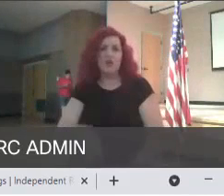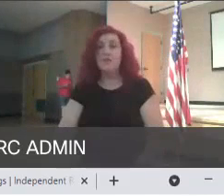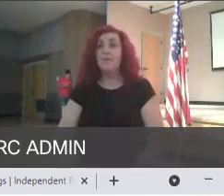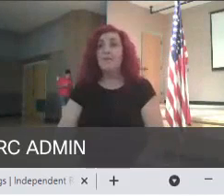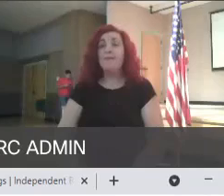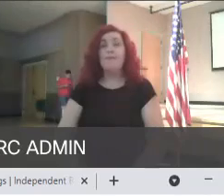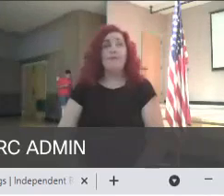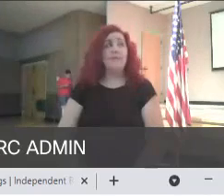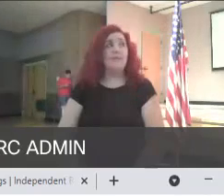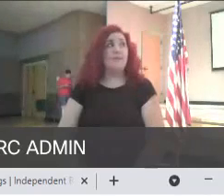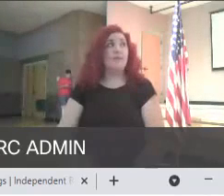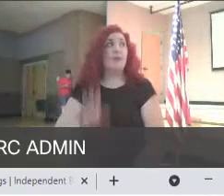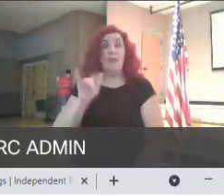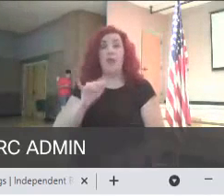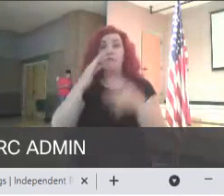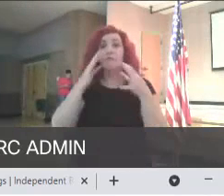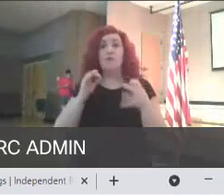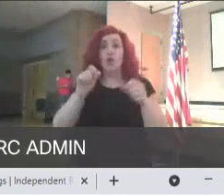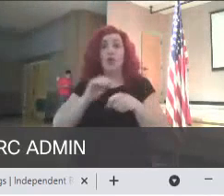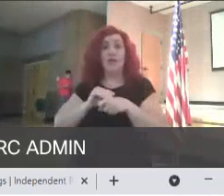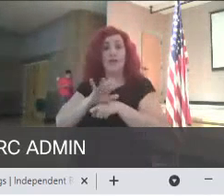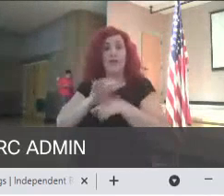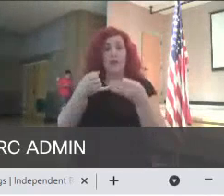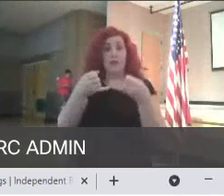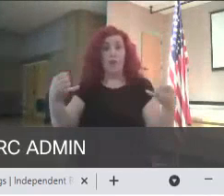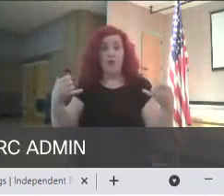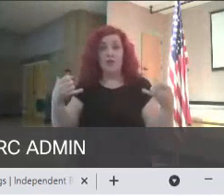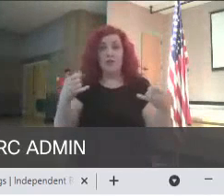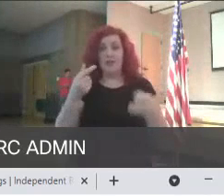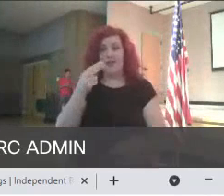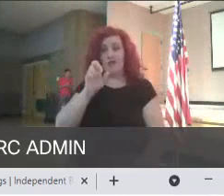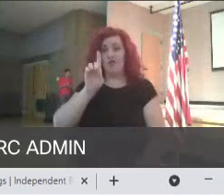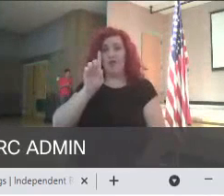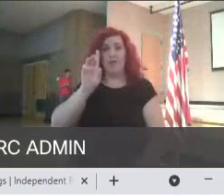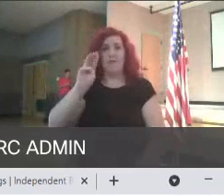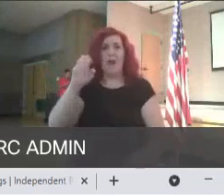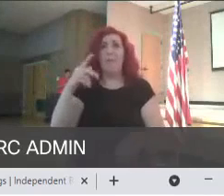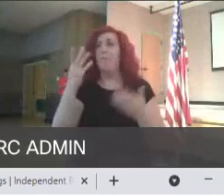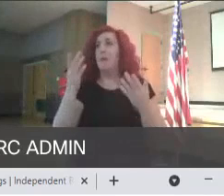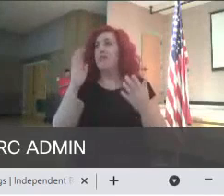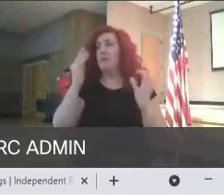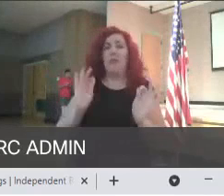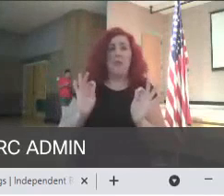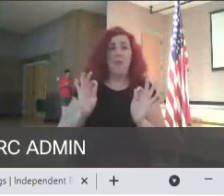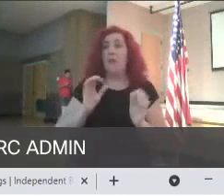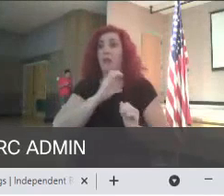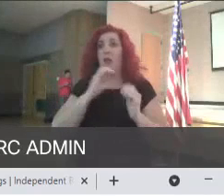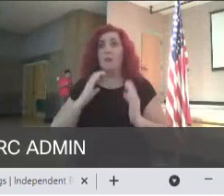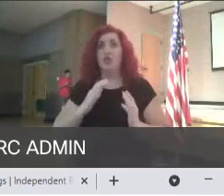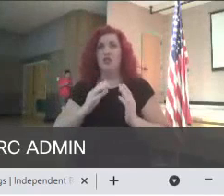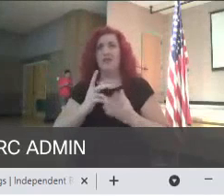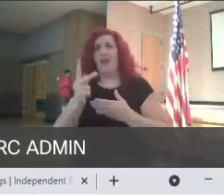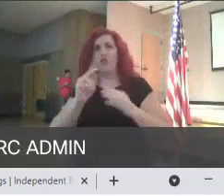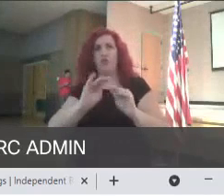choice could have affected the boundaries and the resulting grid map in subtle ways. But because the commission failed to specify